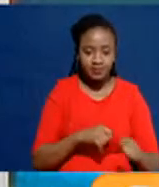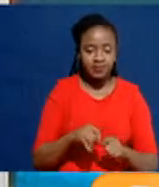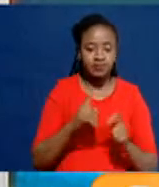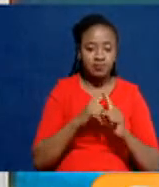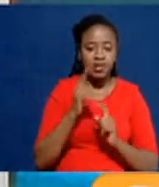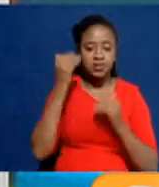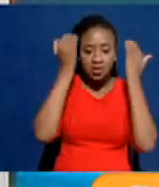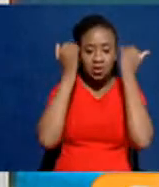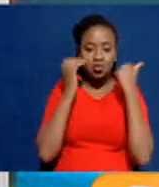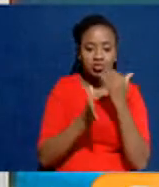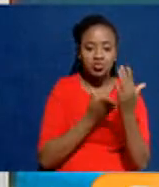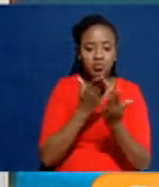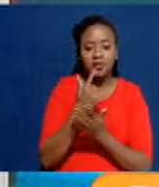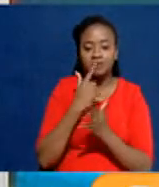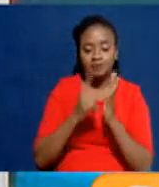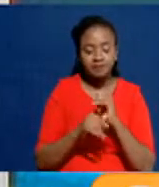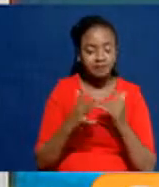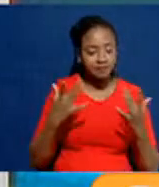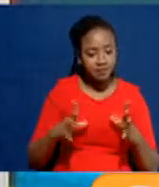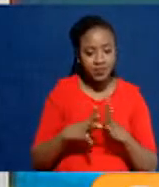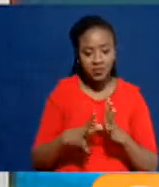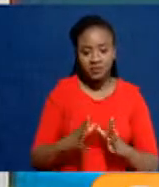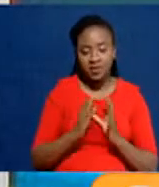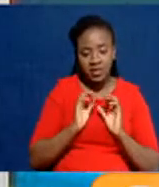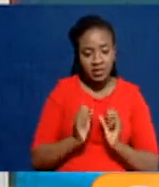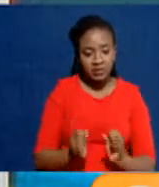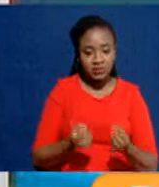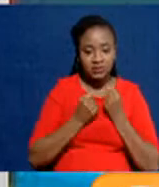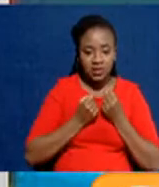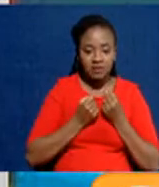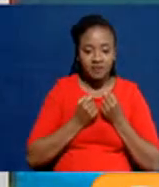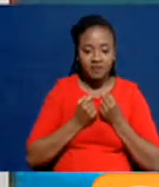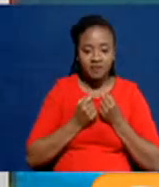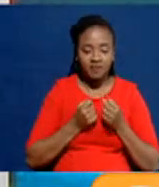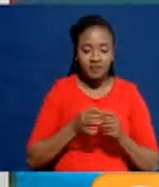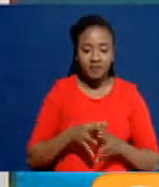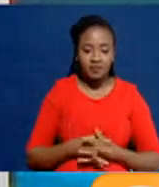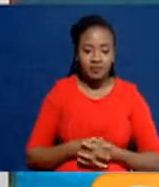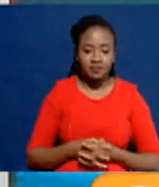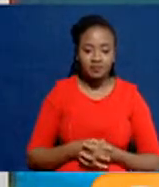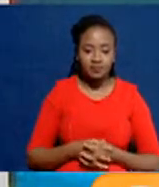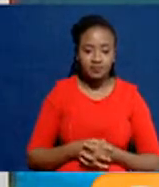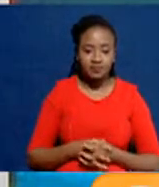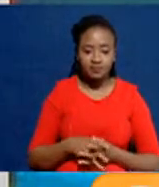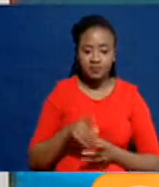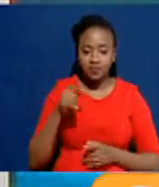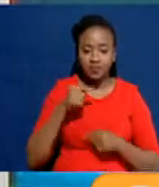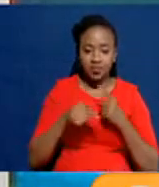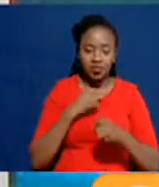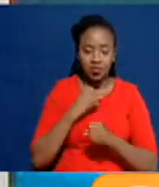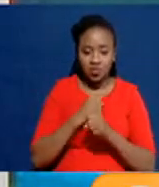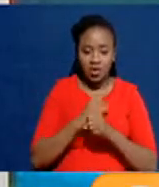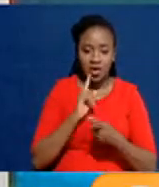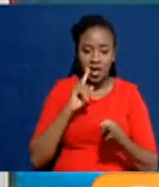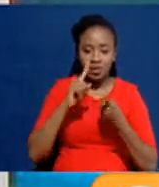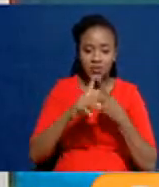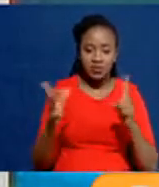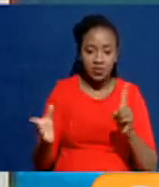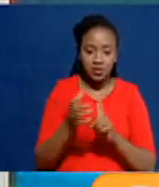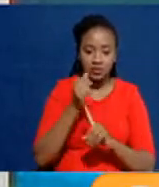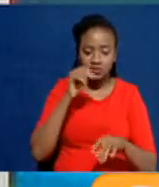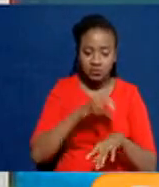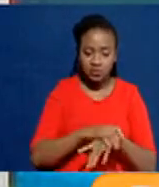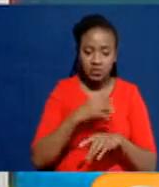safe to secure it. And it was a 3-judge bench, and said that they can continue to serve until an opportunity comes for that to be complied